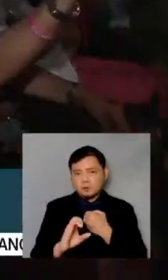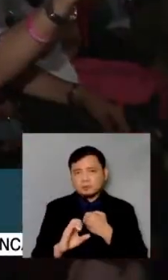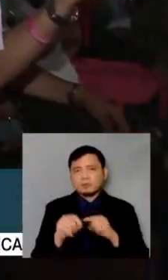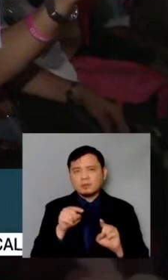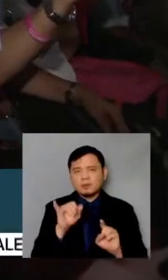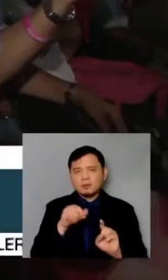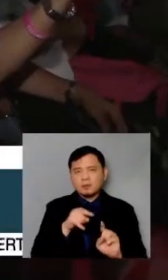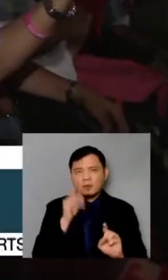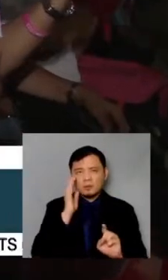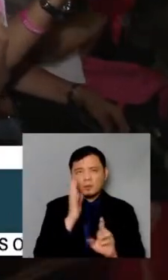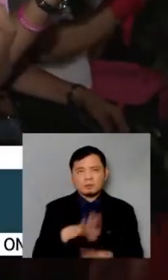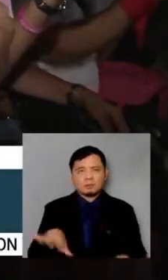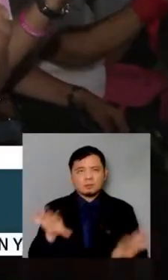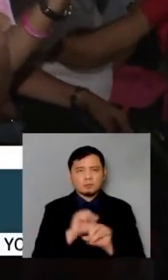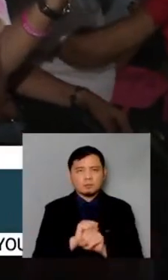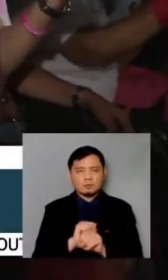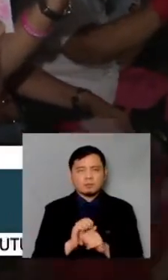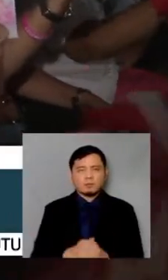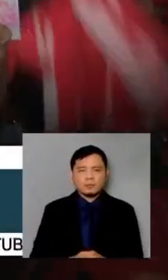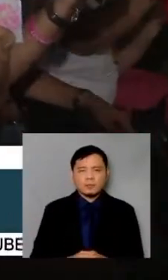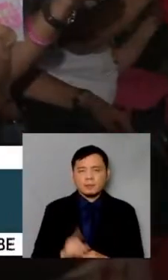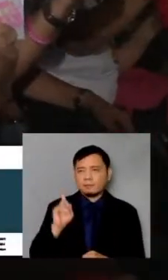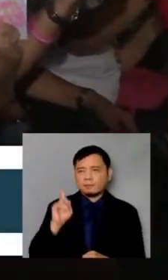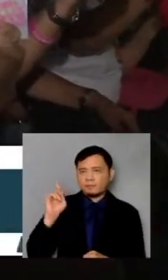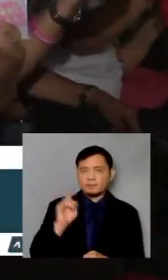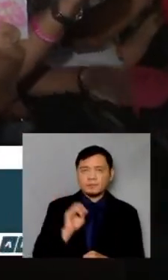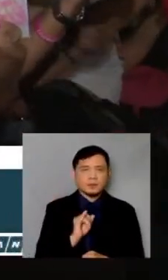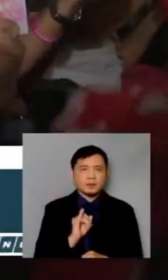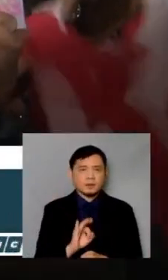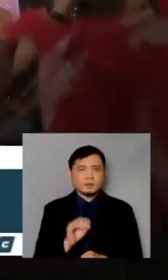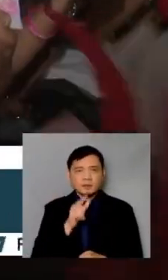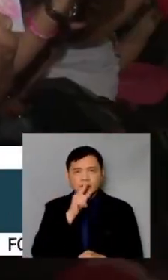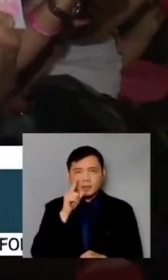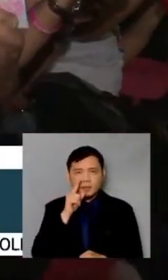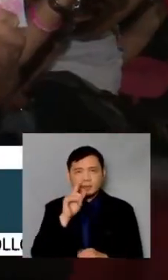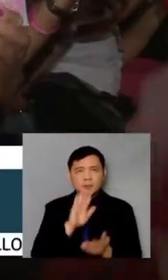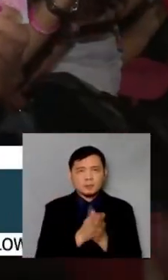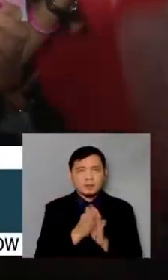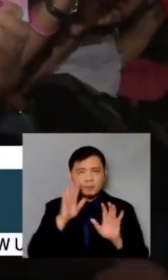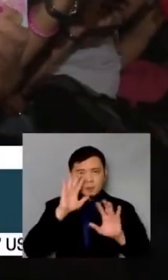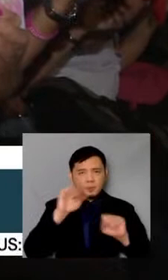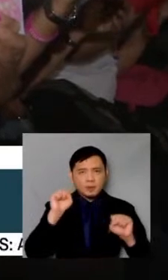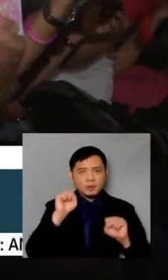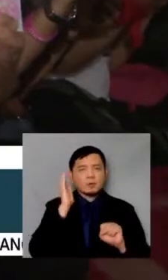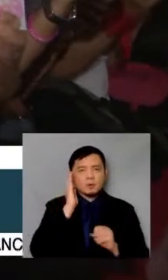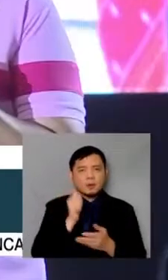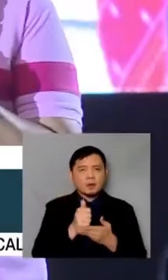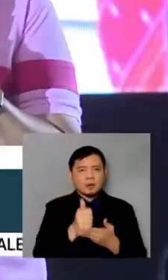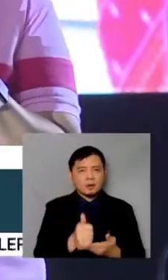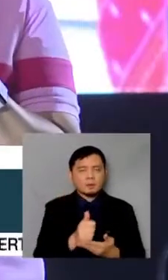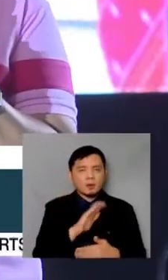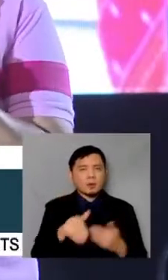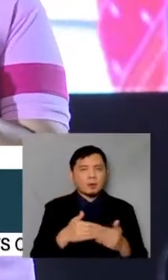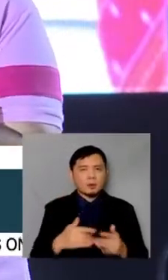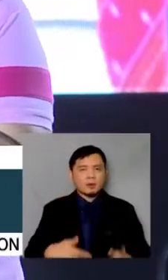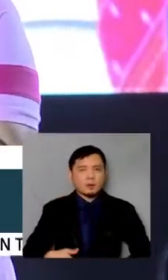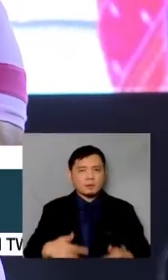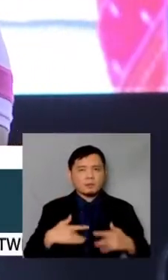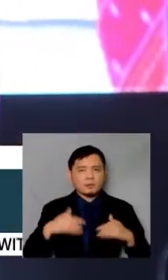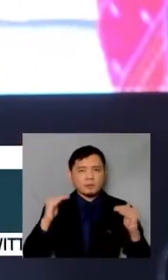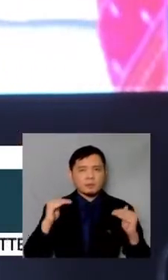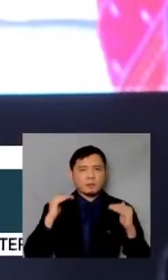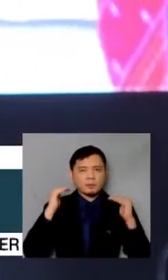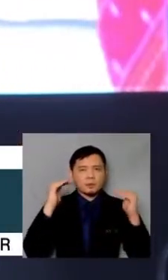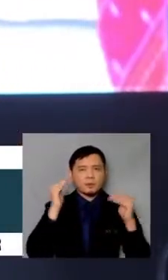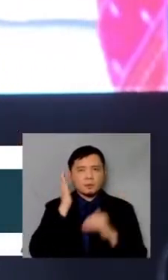Kapag siya na ang maging pangulo, siya ay tutulungan niya tayo, iangat niya ang ating buhay. Ang mga pulisiya